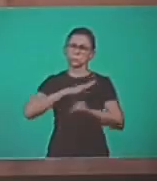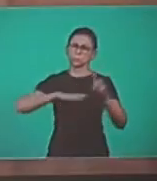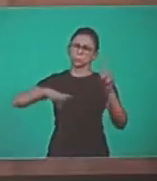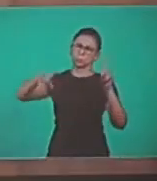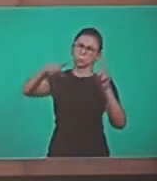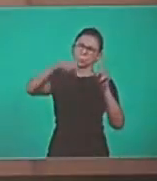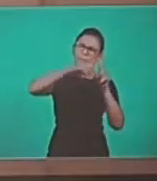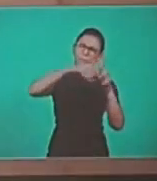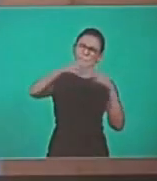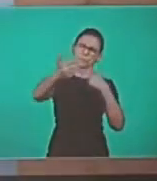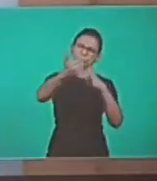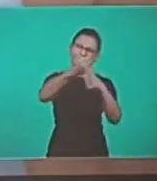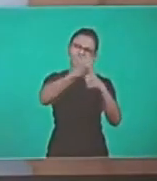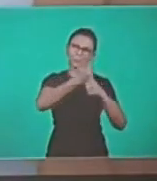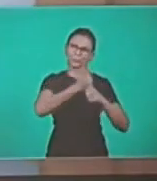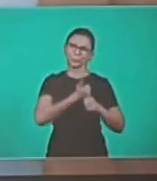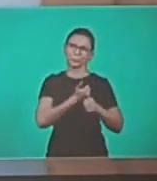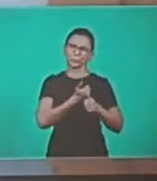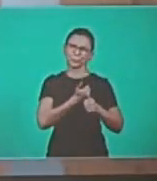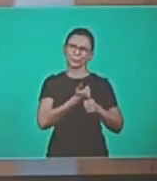died for my sin.